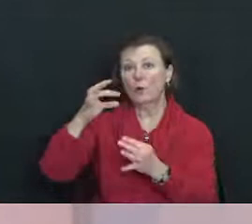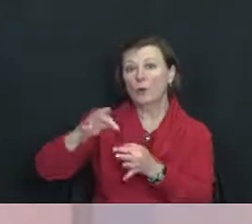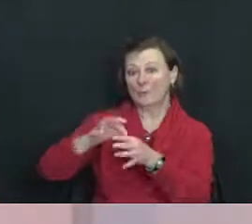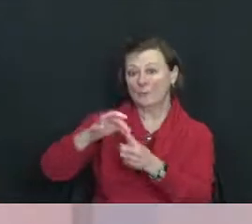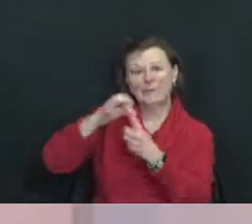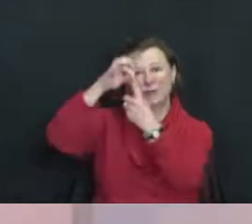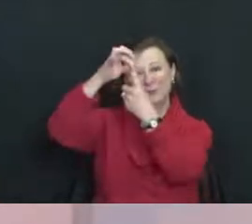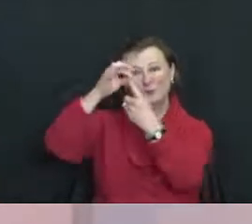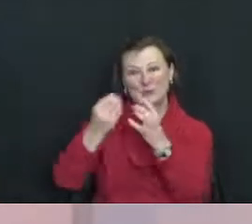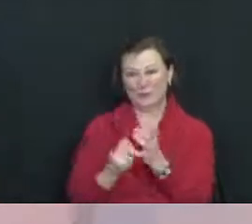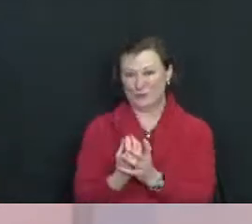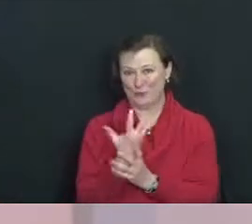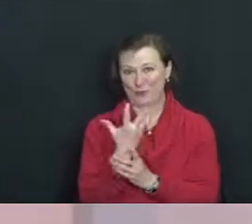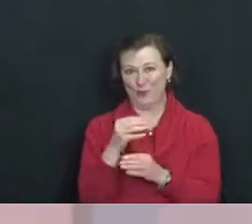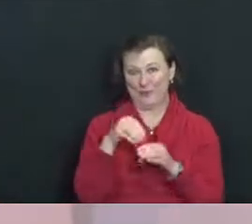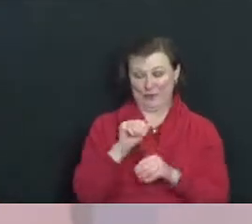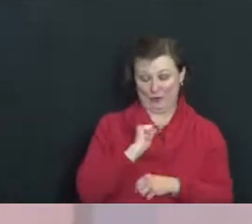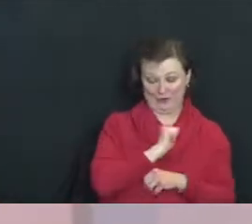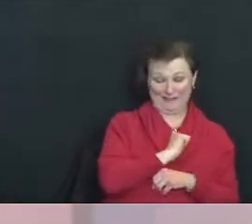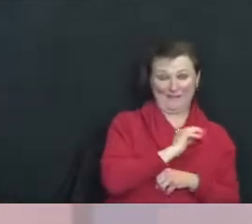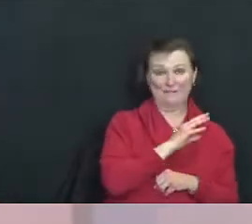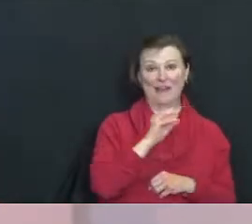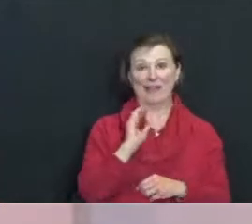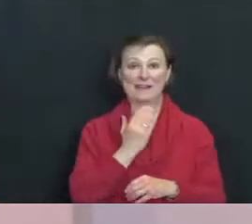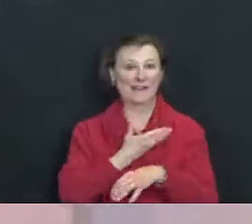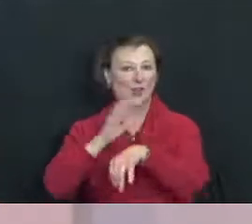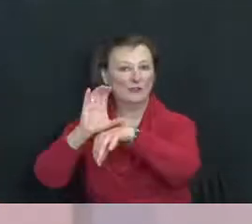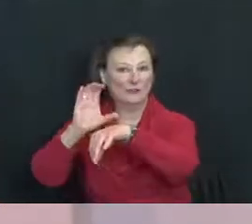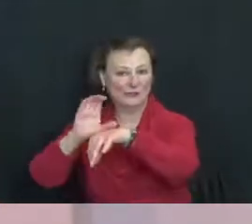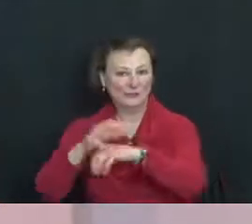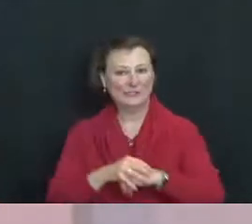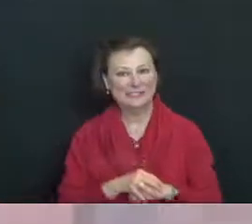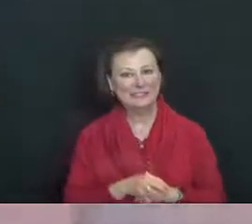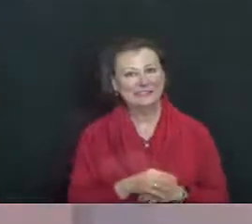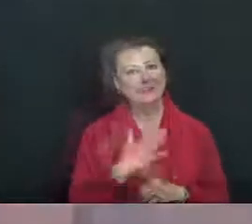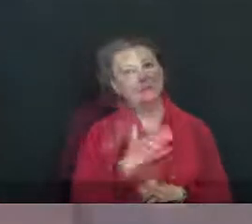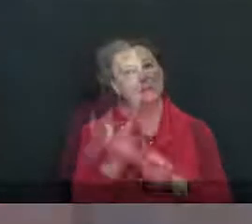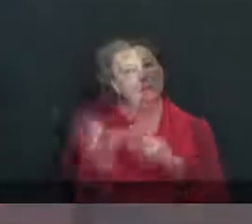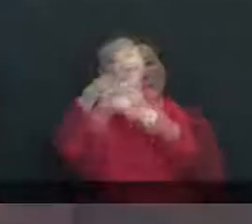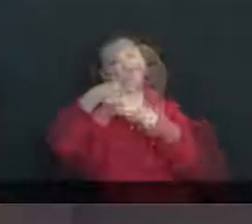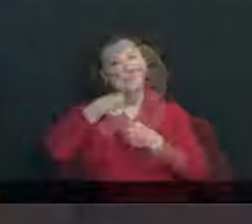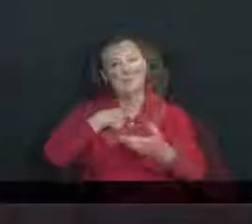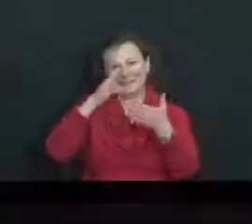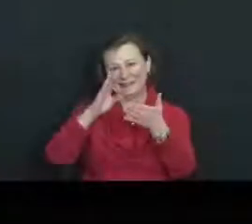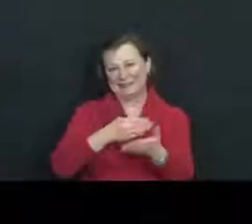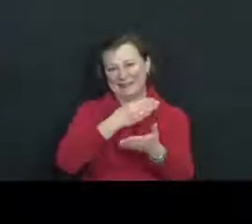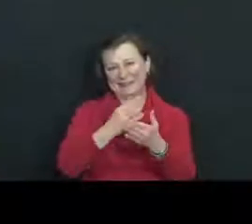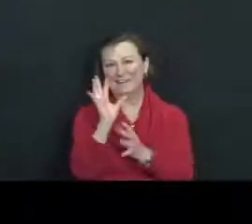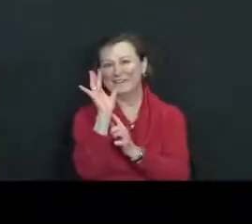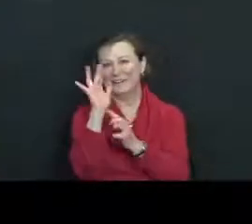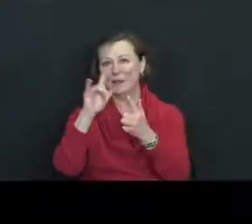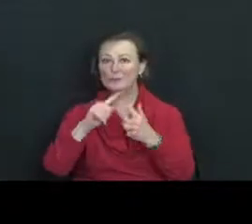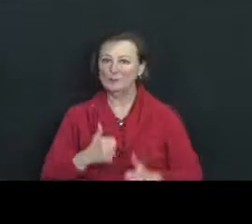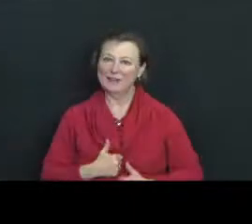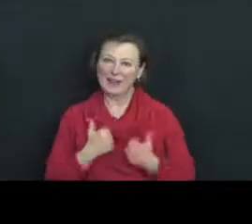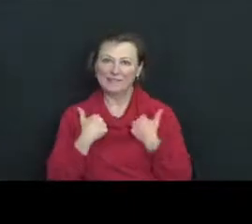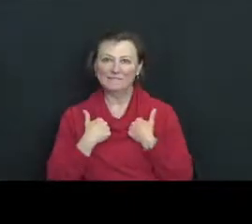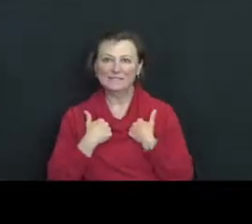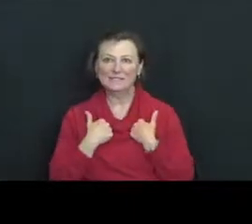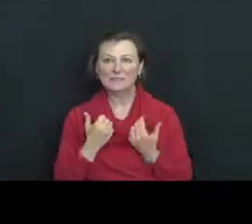in ourselves and in our congregations. Please join me in singing the flame into life.